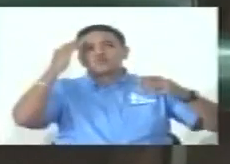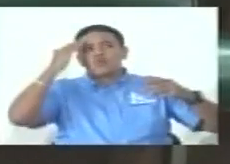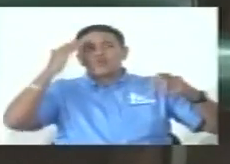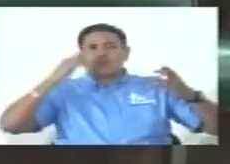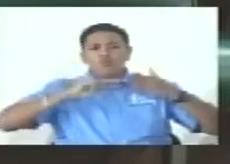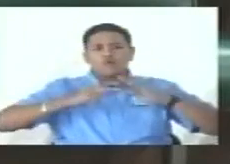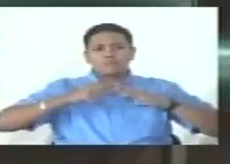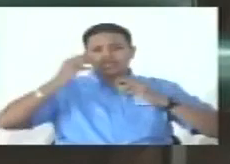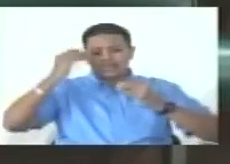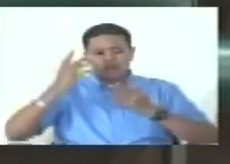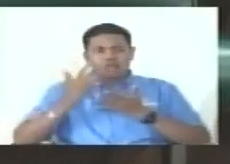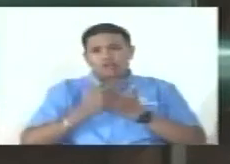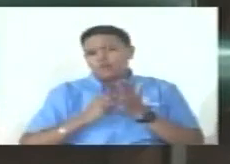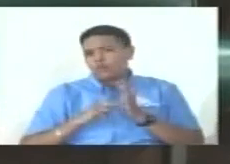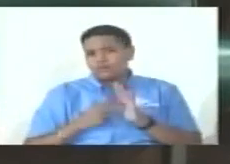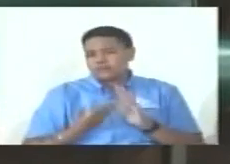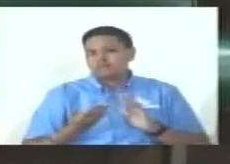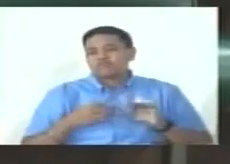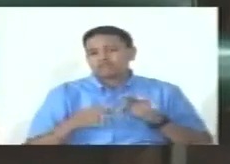can.